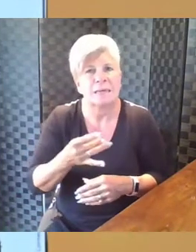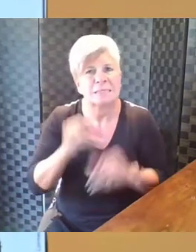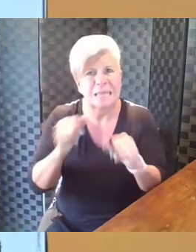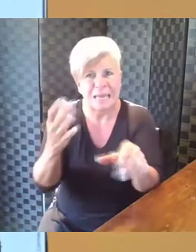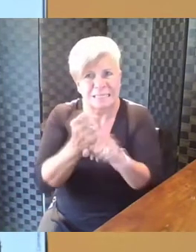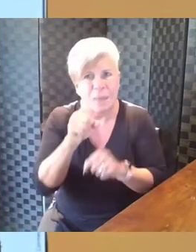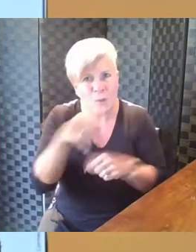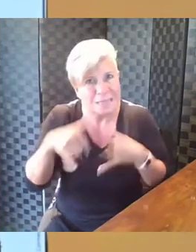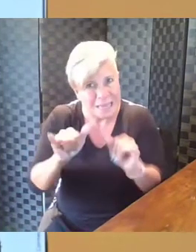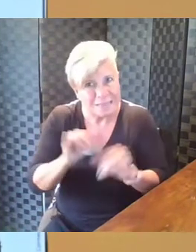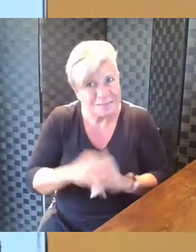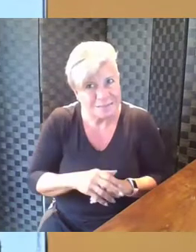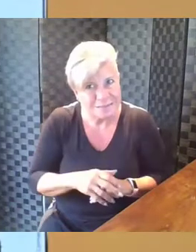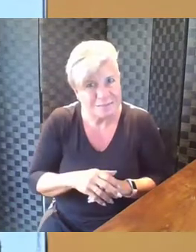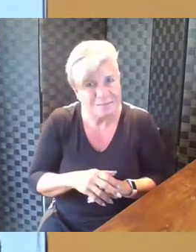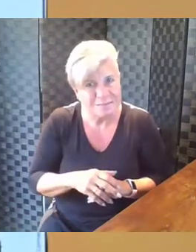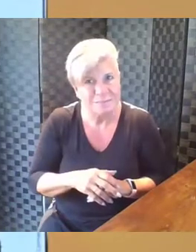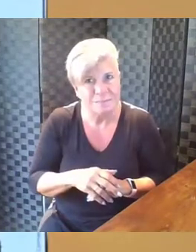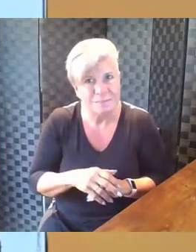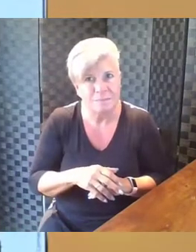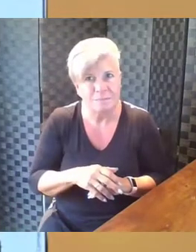get one yet?